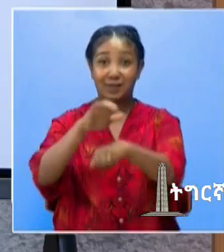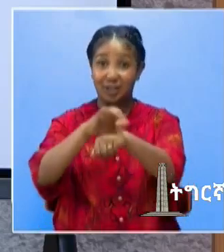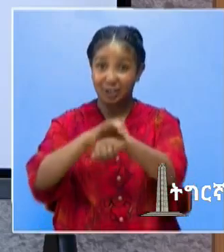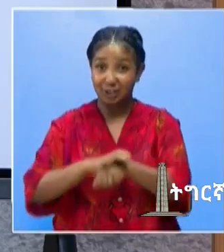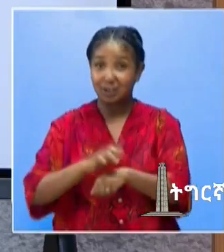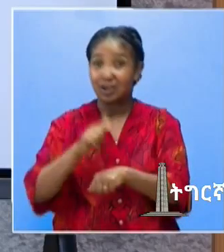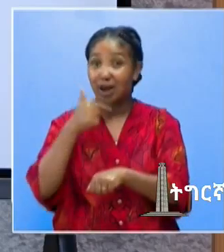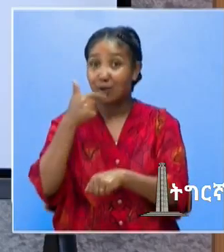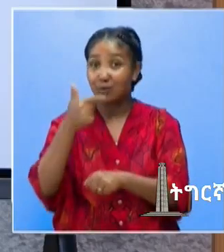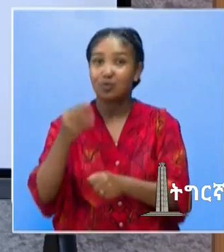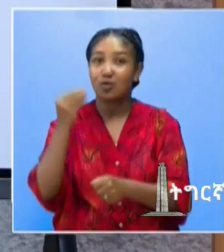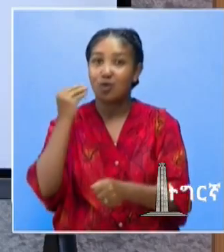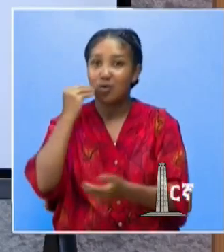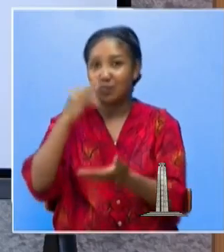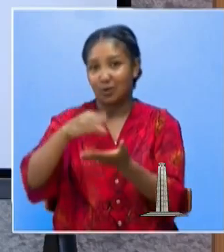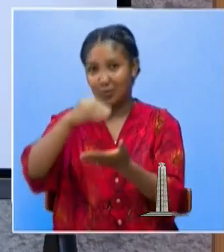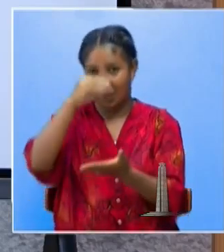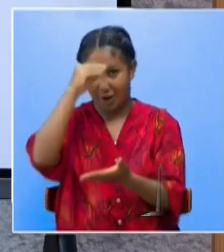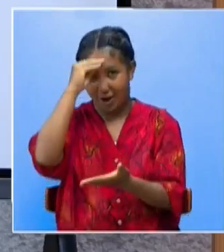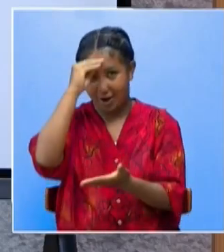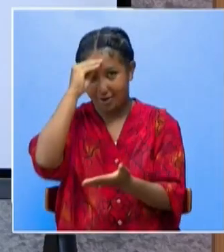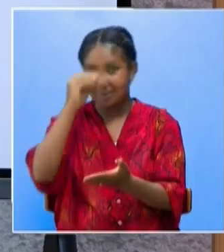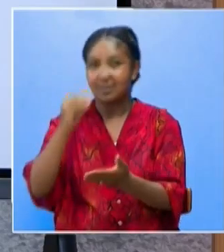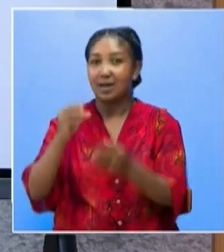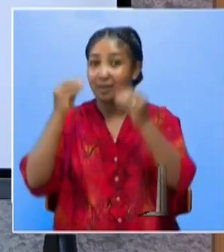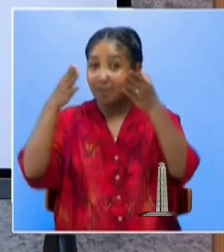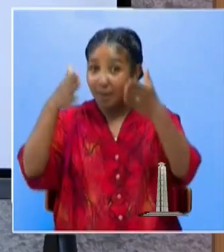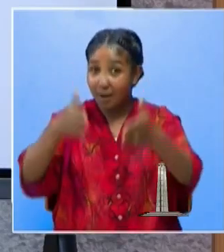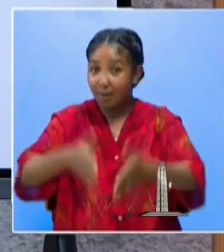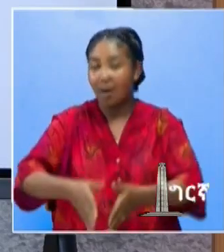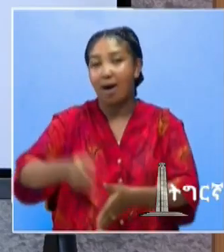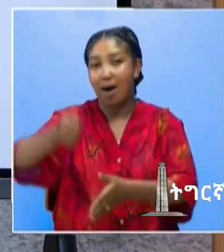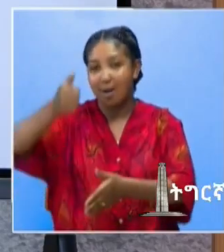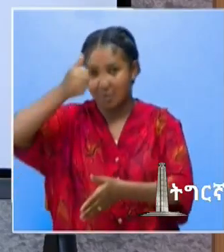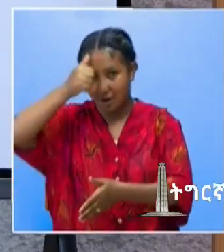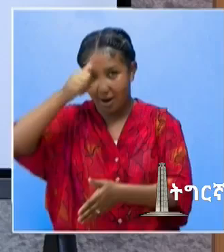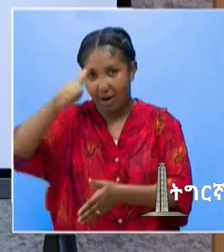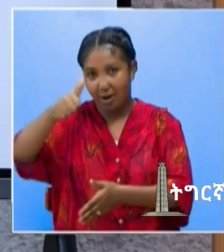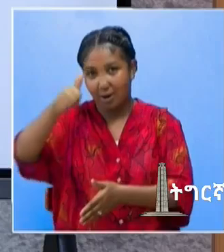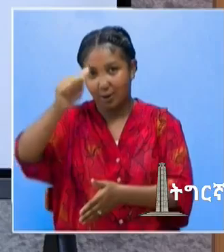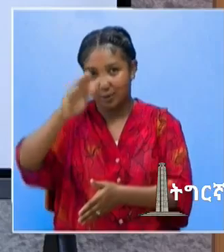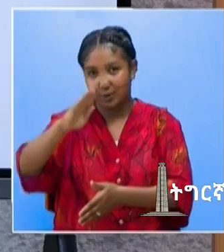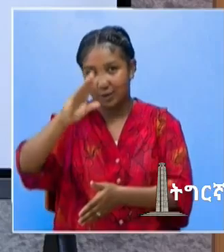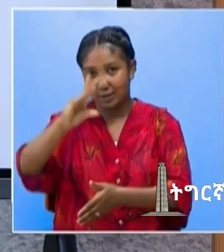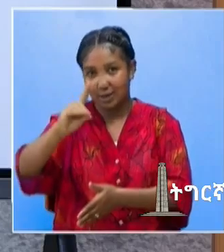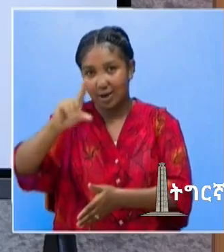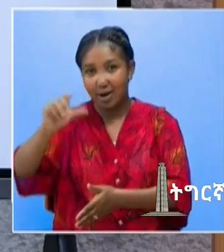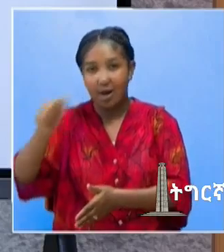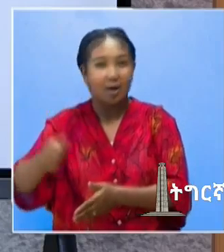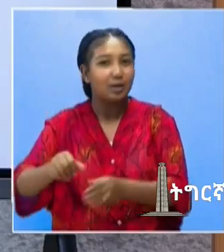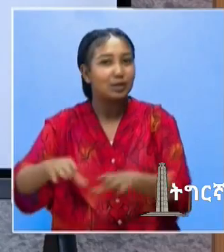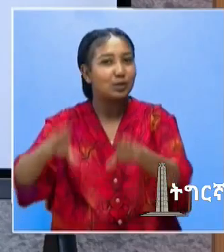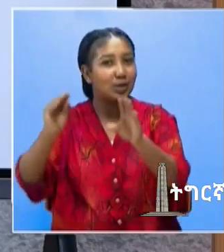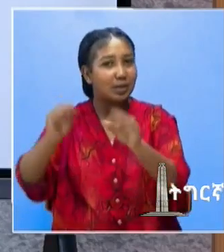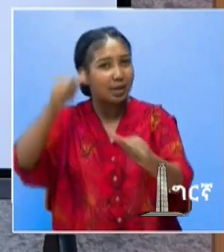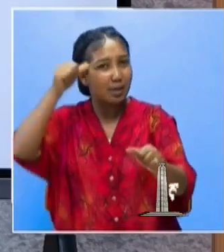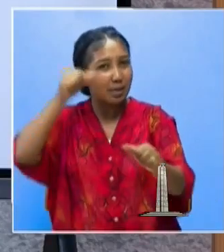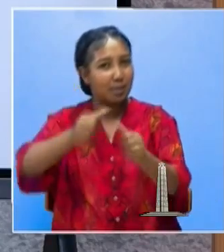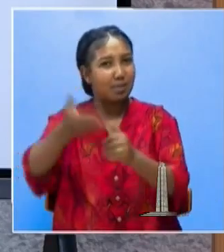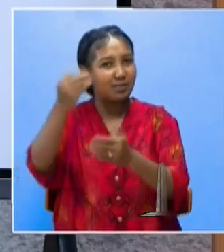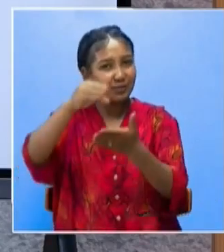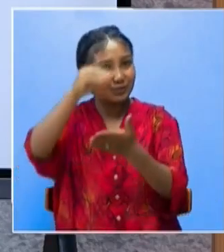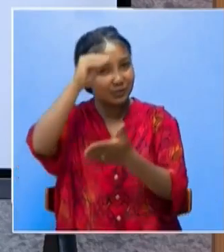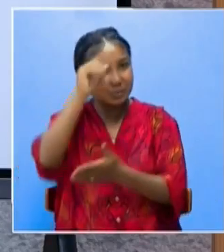language home tutorial class. It is presented by Abdullah Grubana. Students, do you remember what we have talked in the